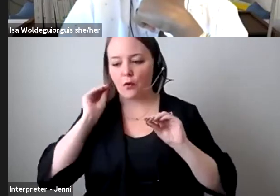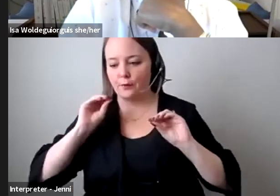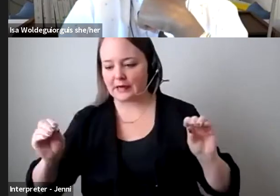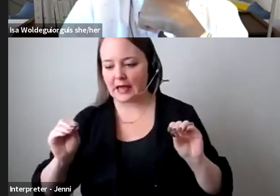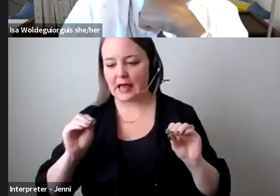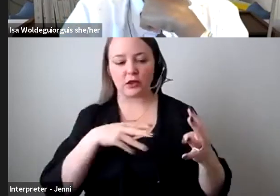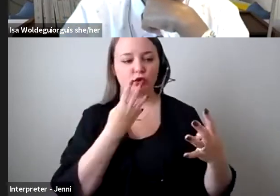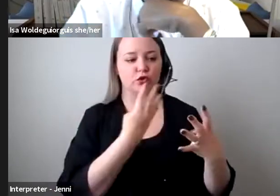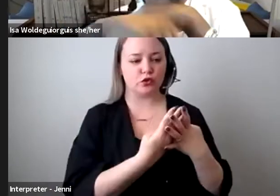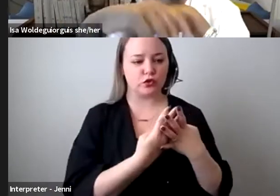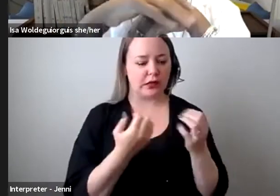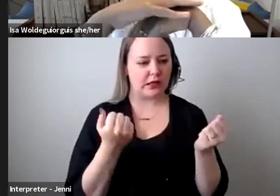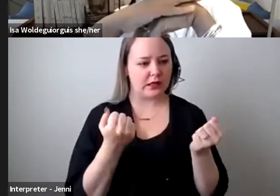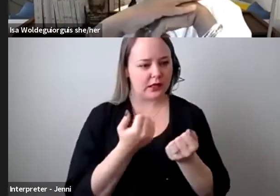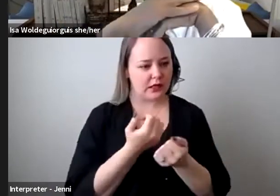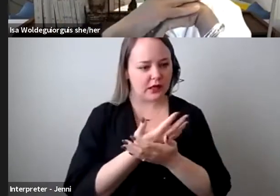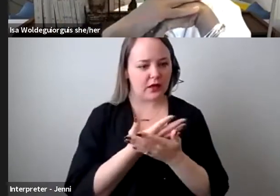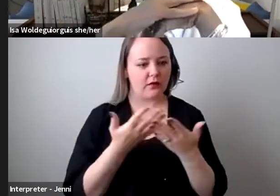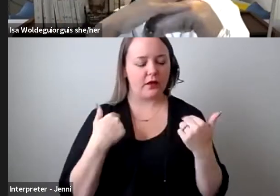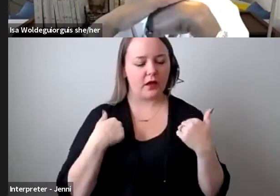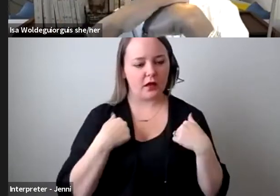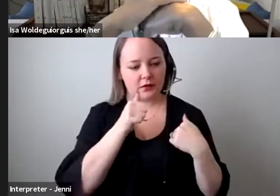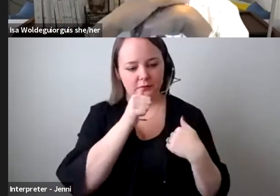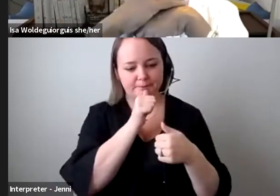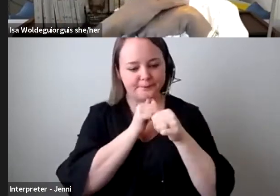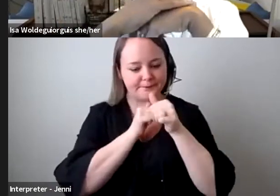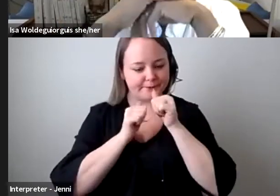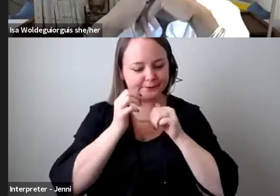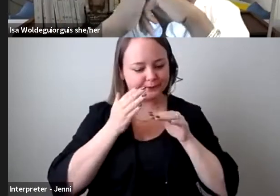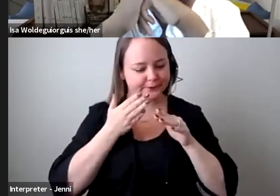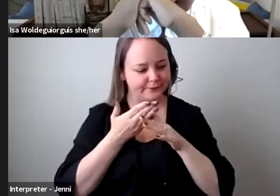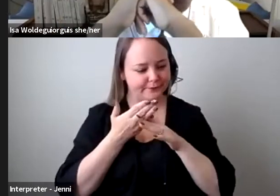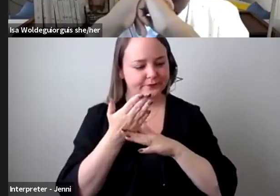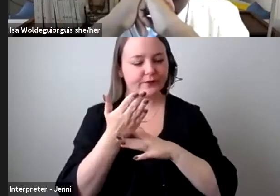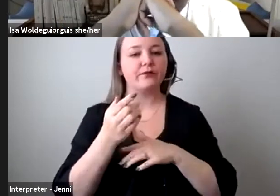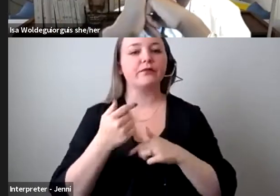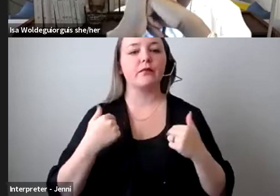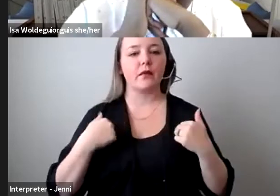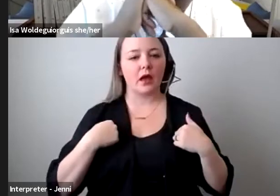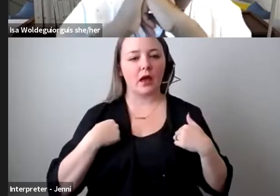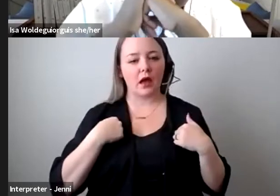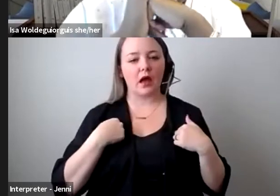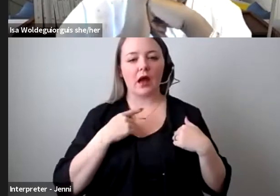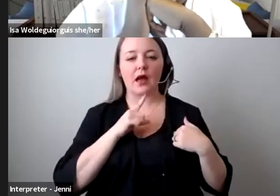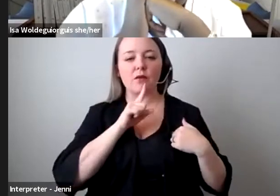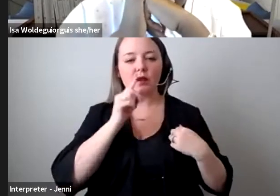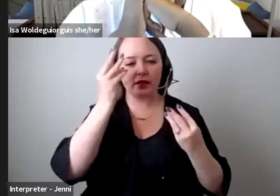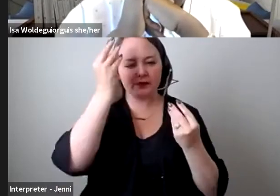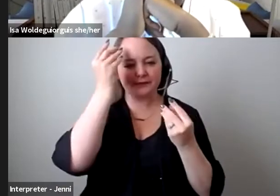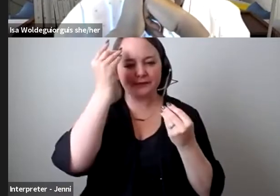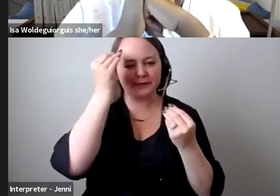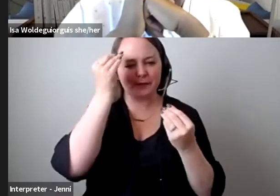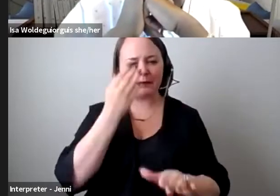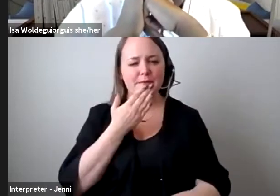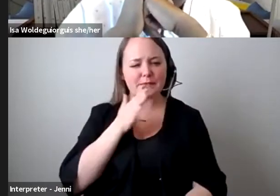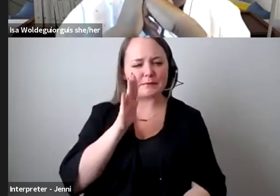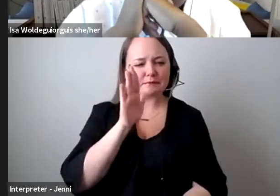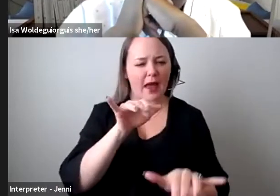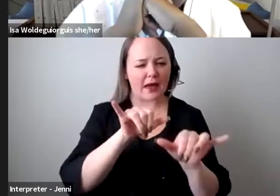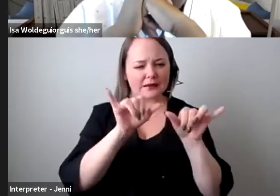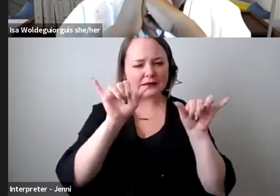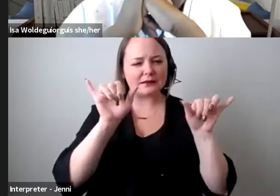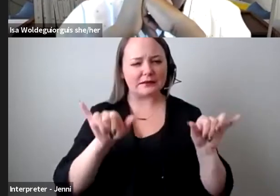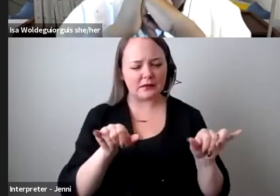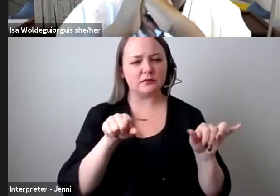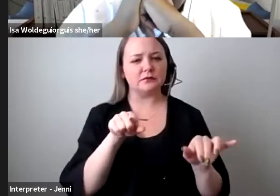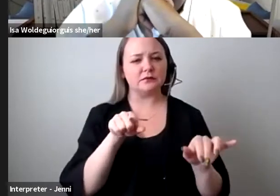the whole thing that let me through, it made me really think of the system, how bad it is. And